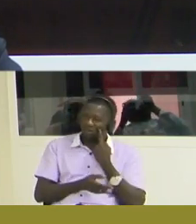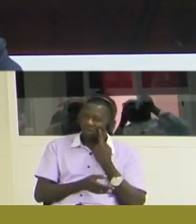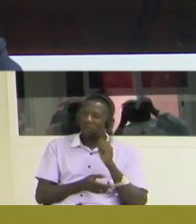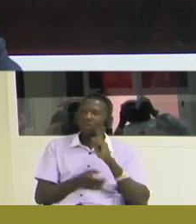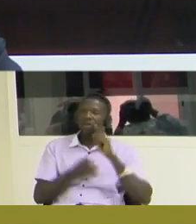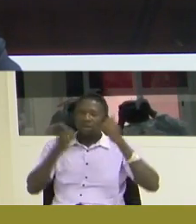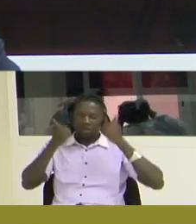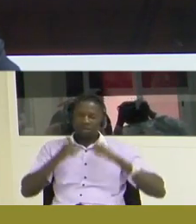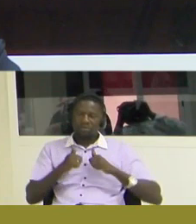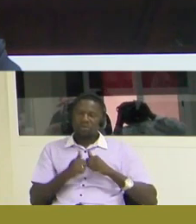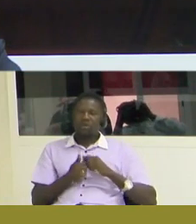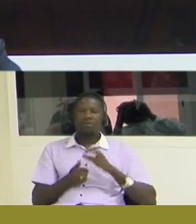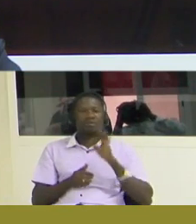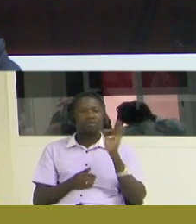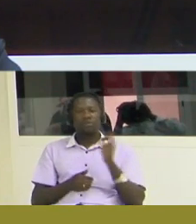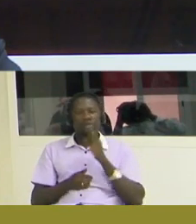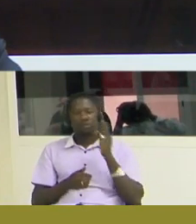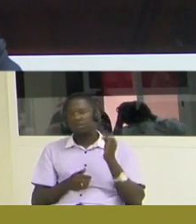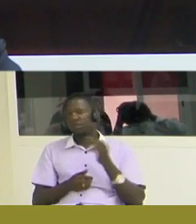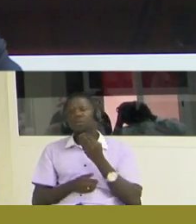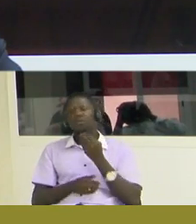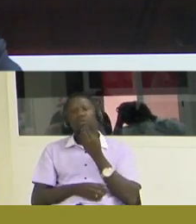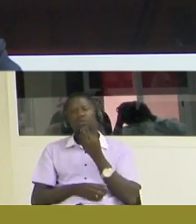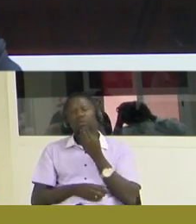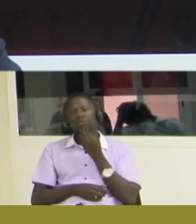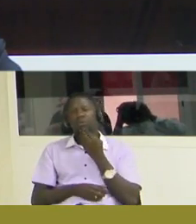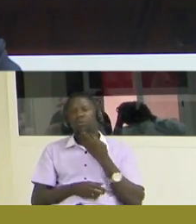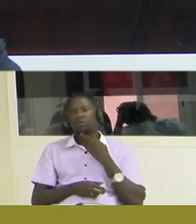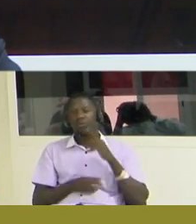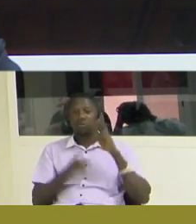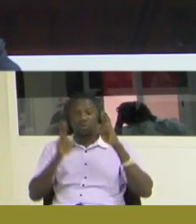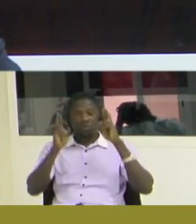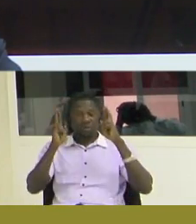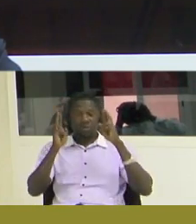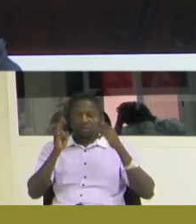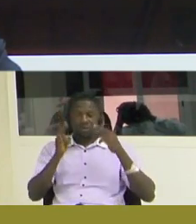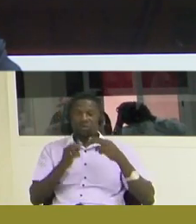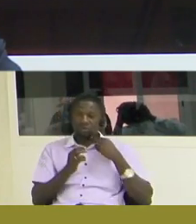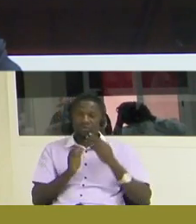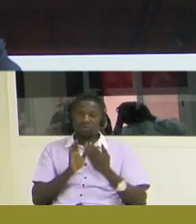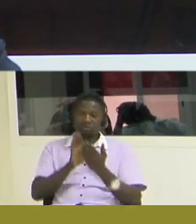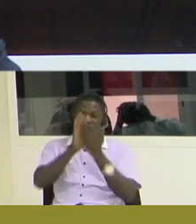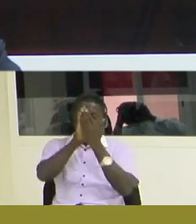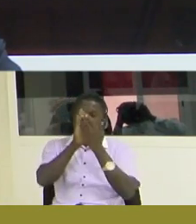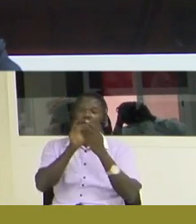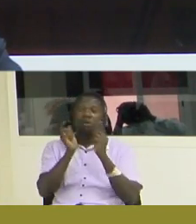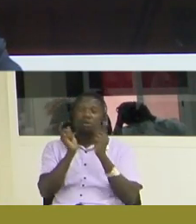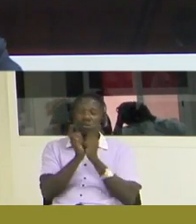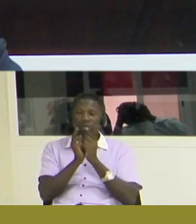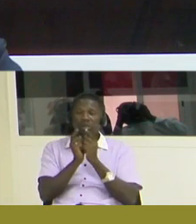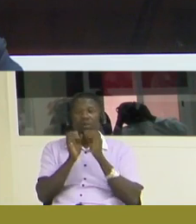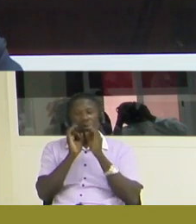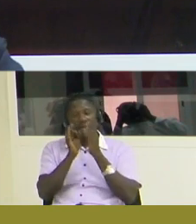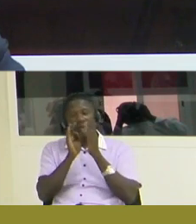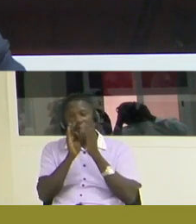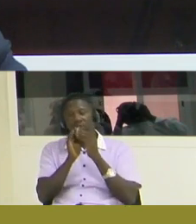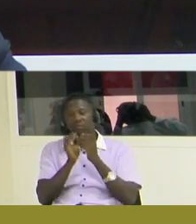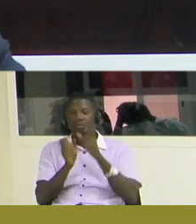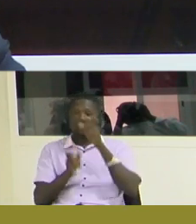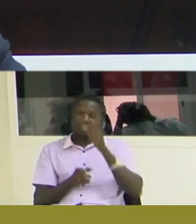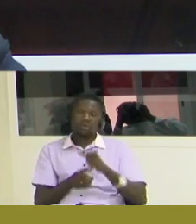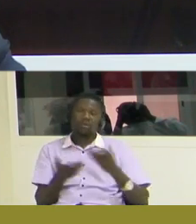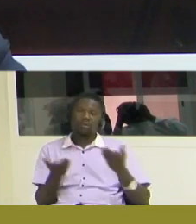I'm really sorry and I wish I could could tell him in person i I I just don't know